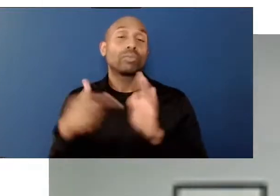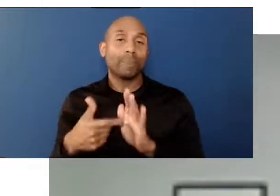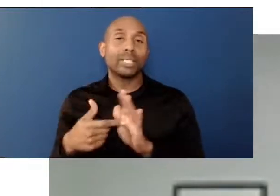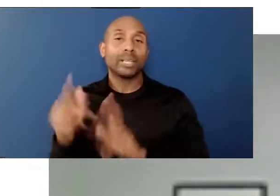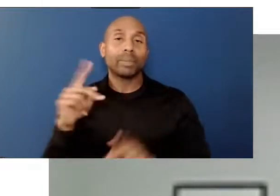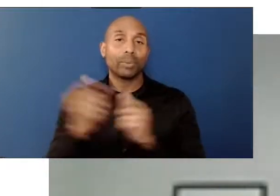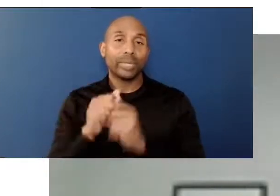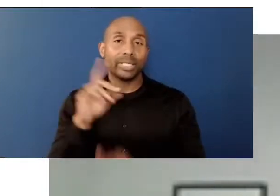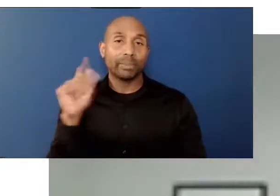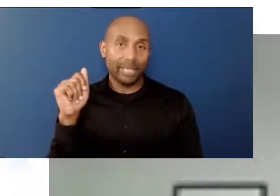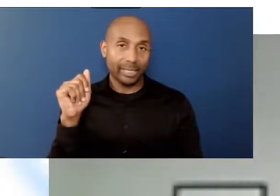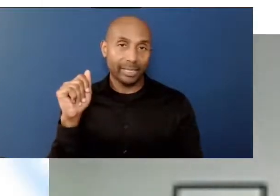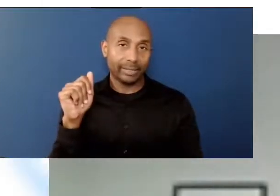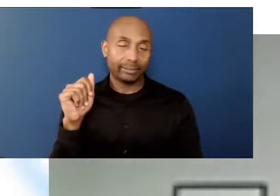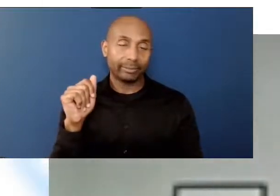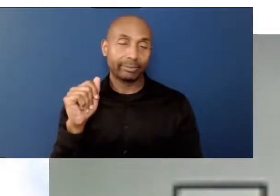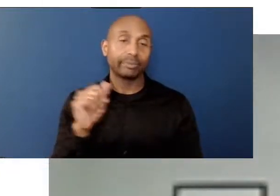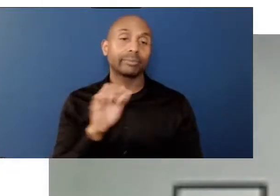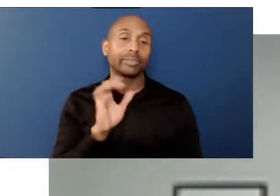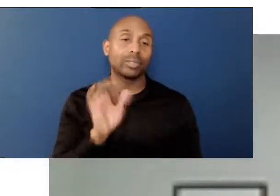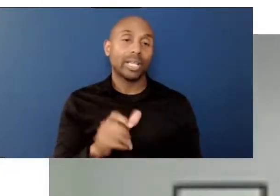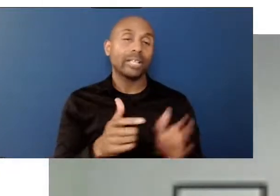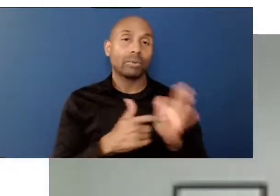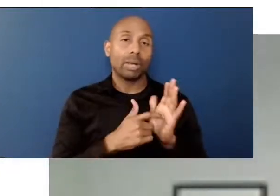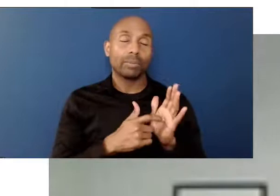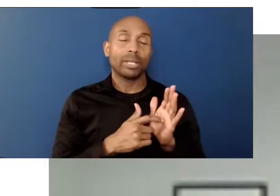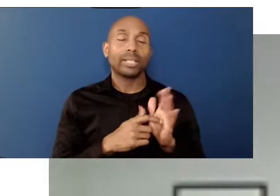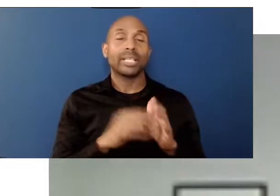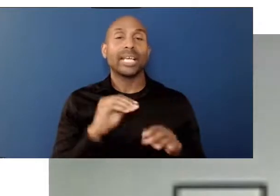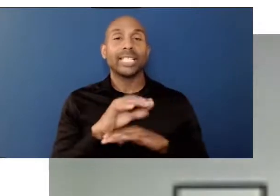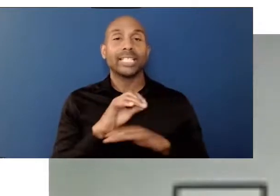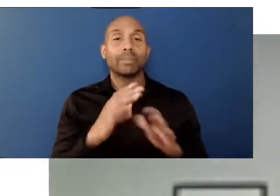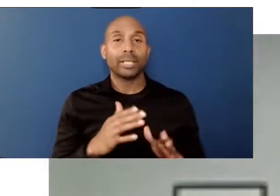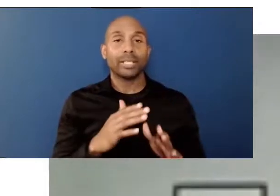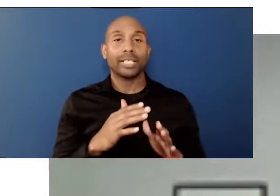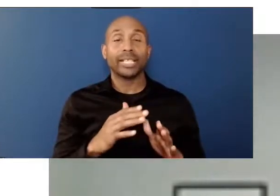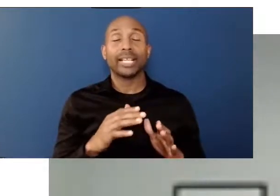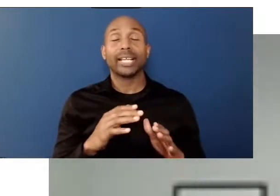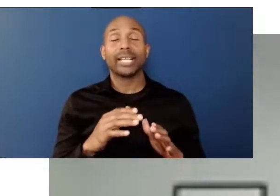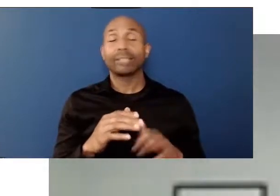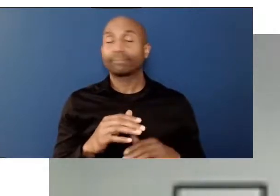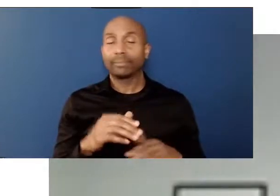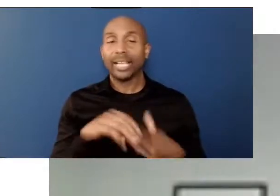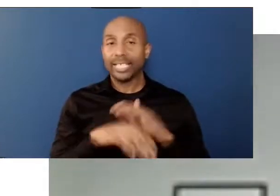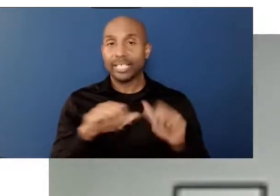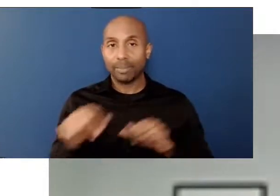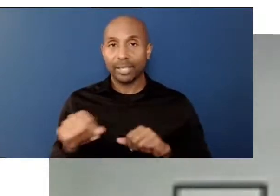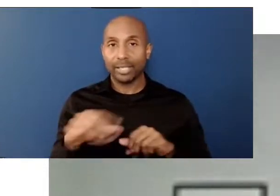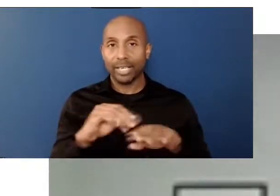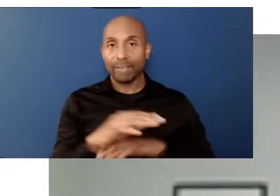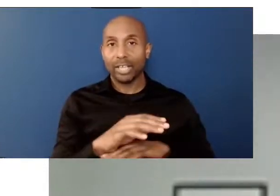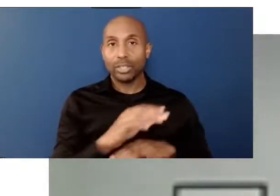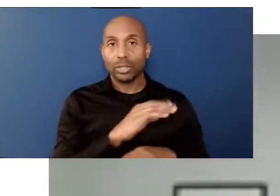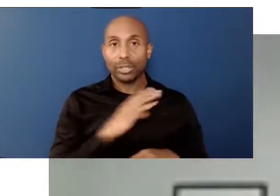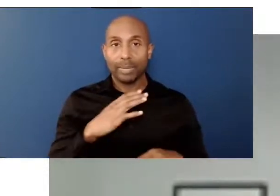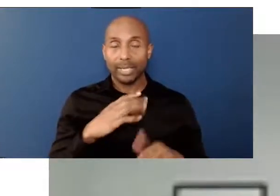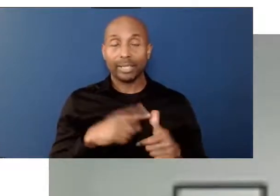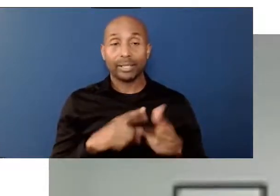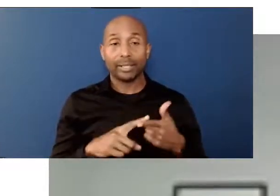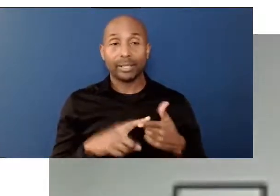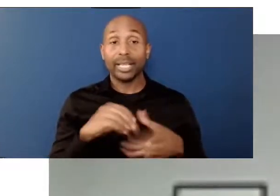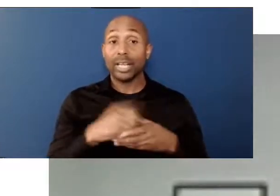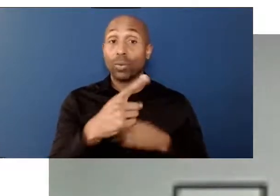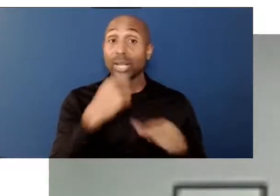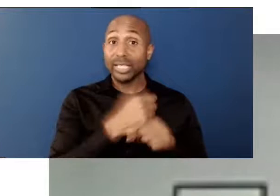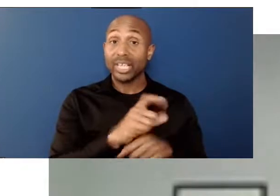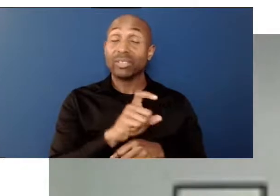the accessibility advisory committees. And as well, within 1 year, they have to develop an accessibility plan for